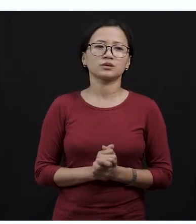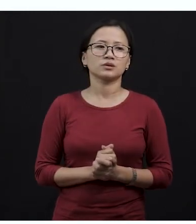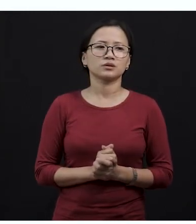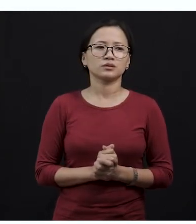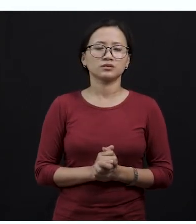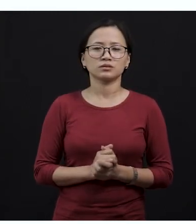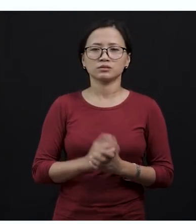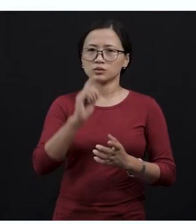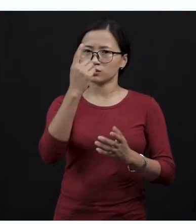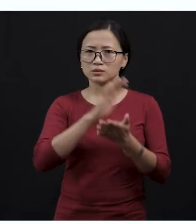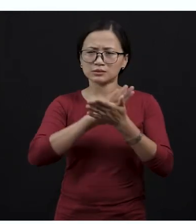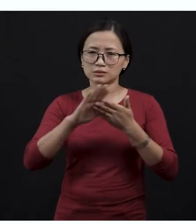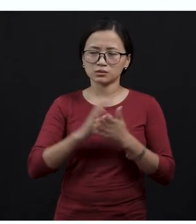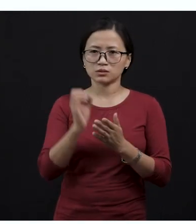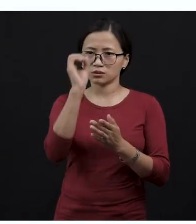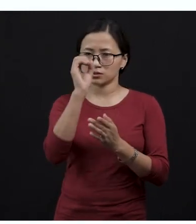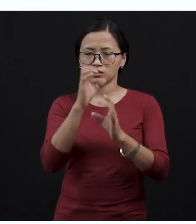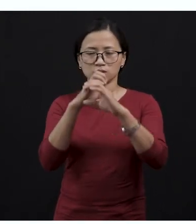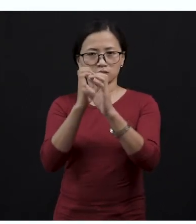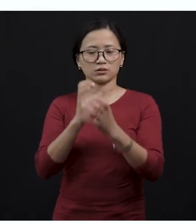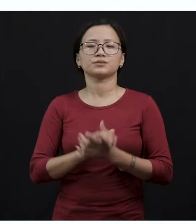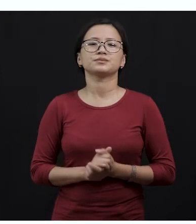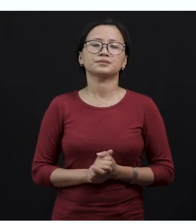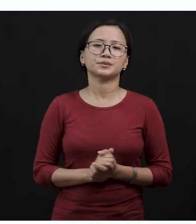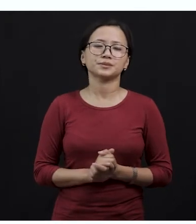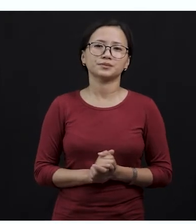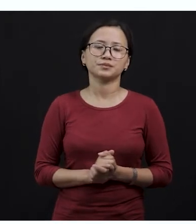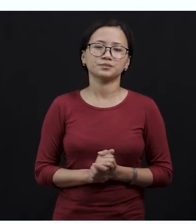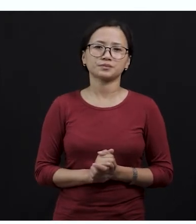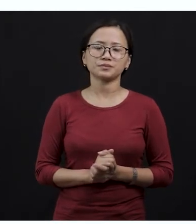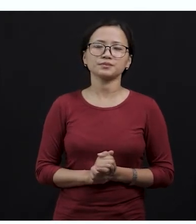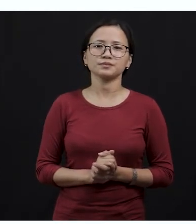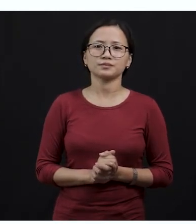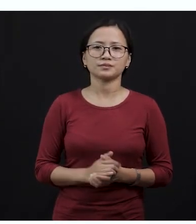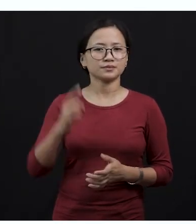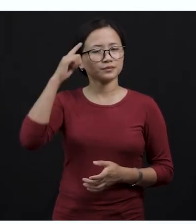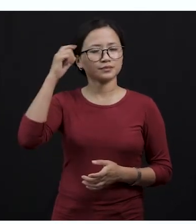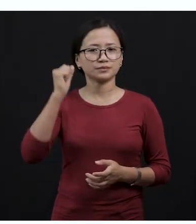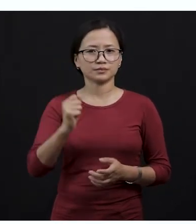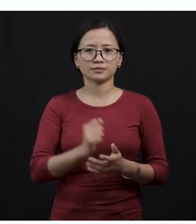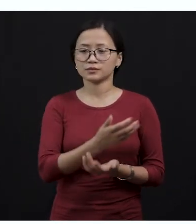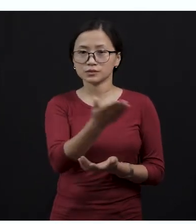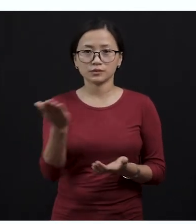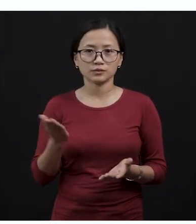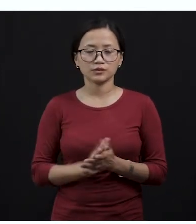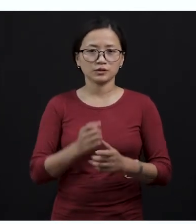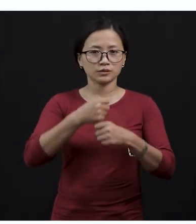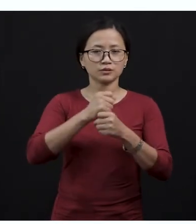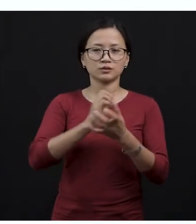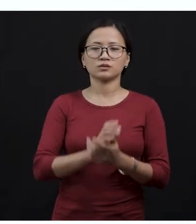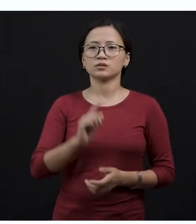also one complete organism, amoeba, paramecium. And remember, they are made